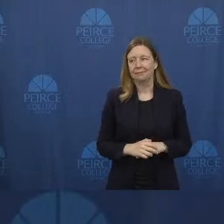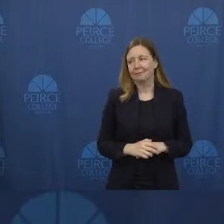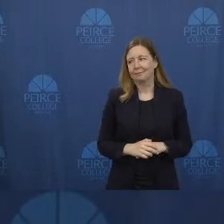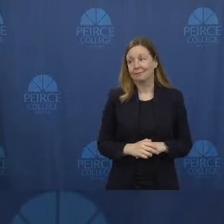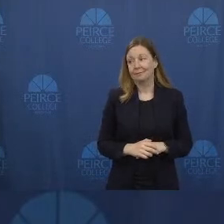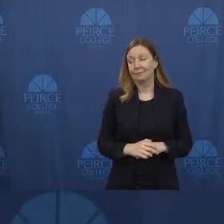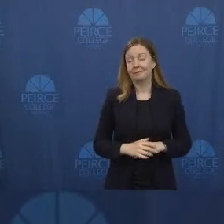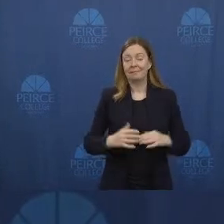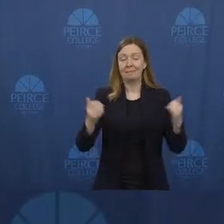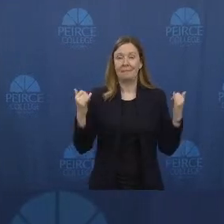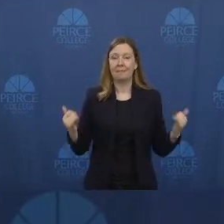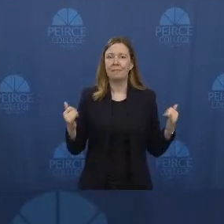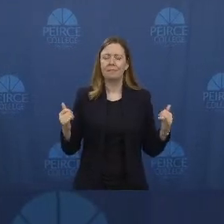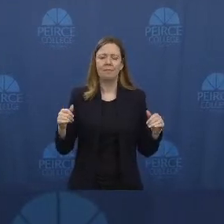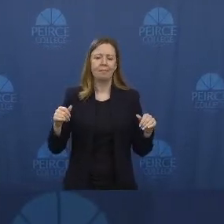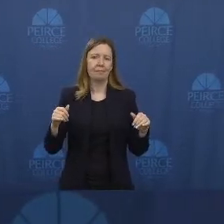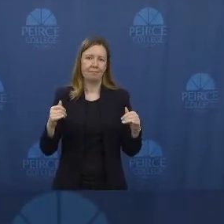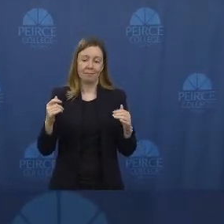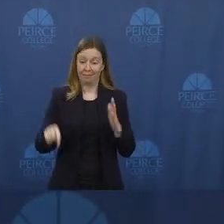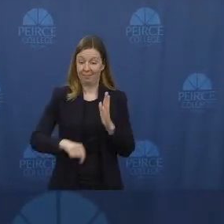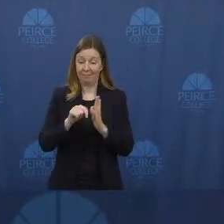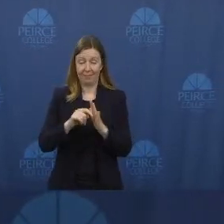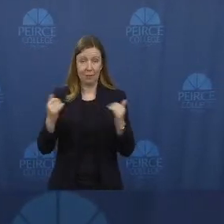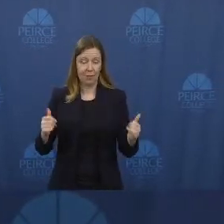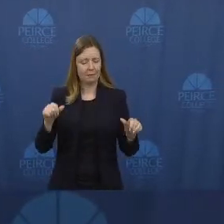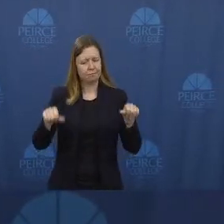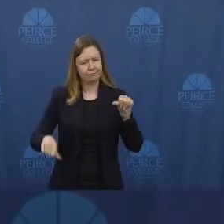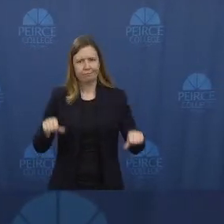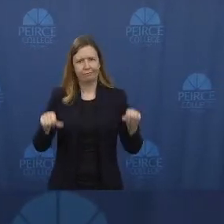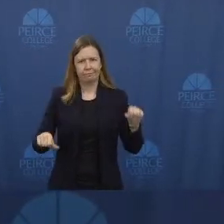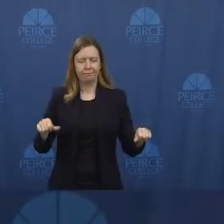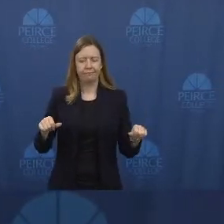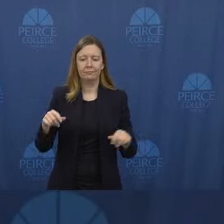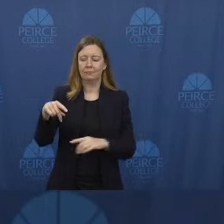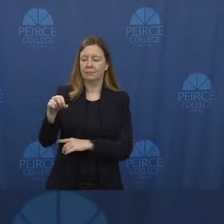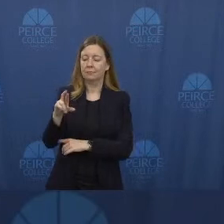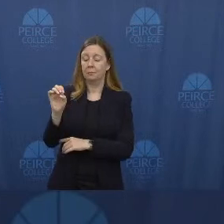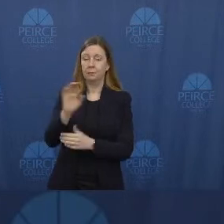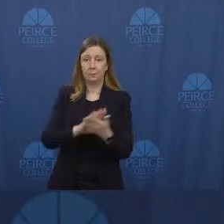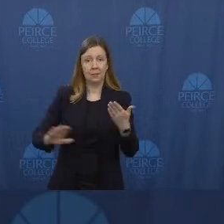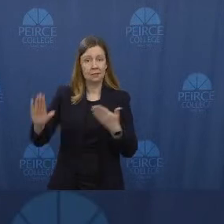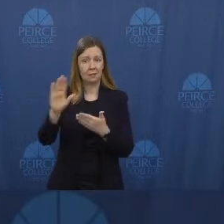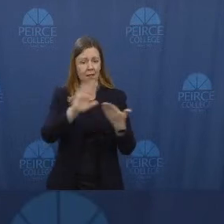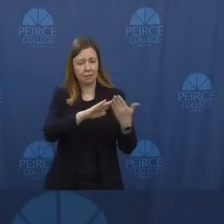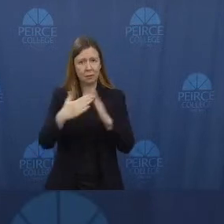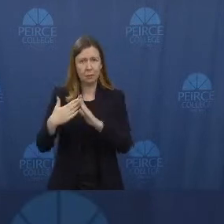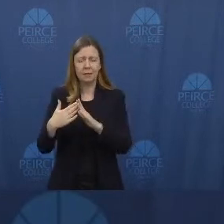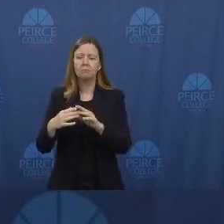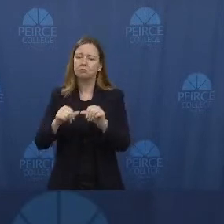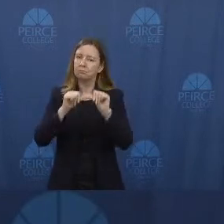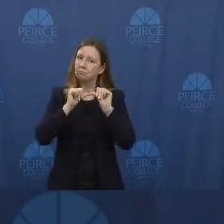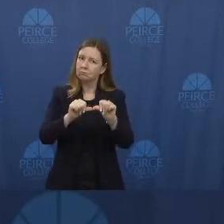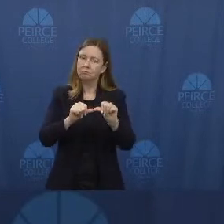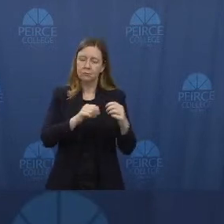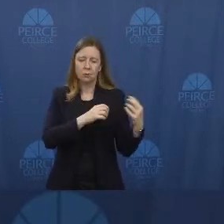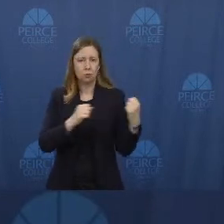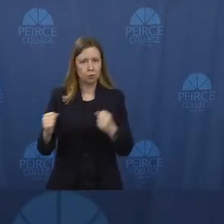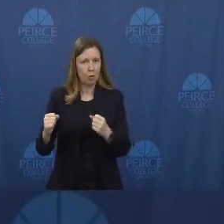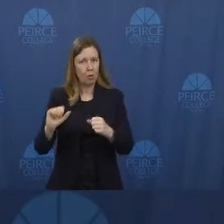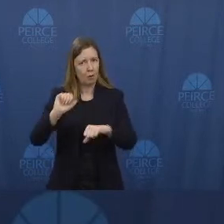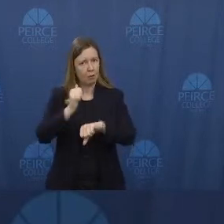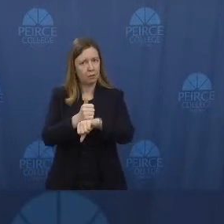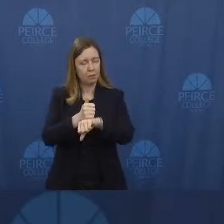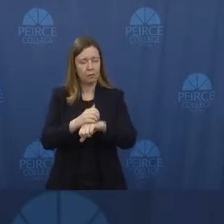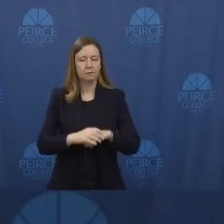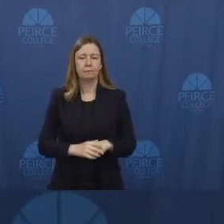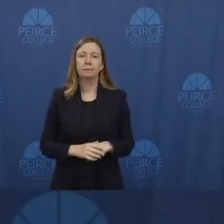In this time of uncertainty, we know that our Peirce community remains steadfast and strong,